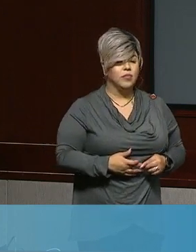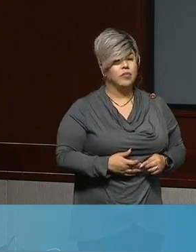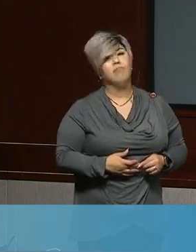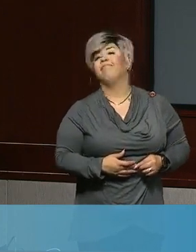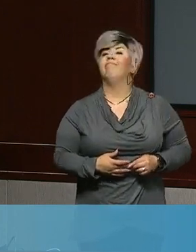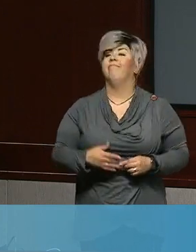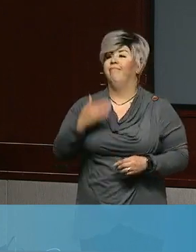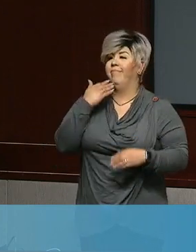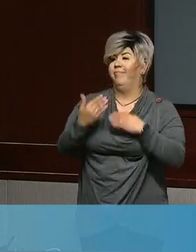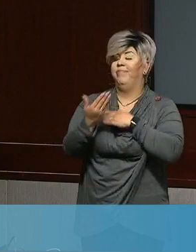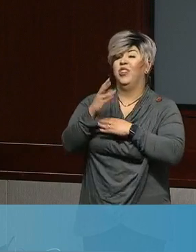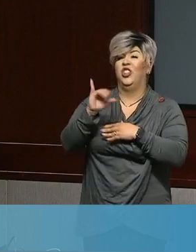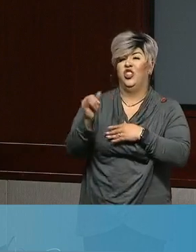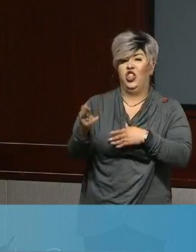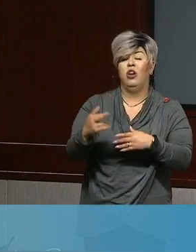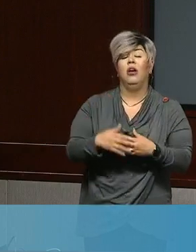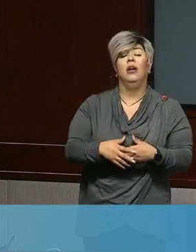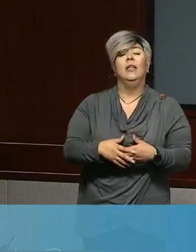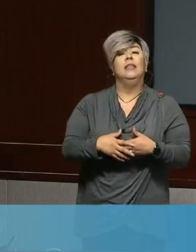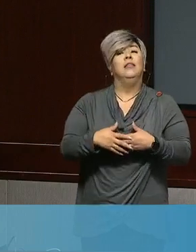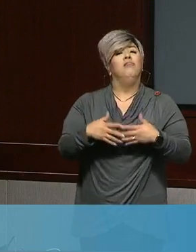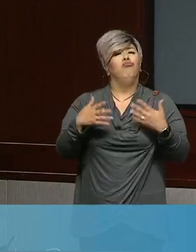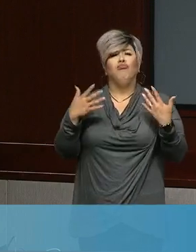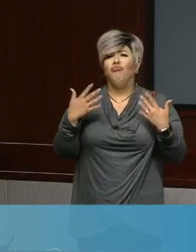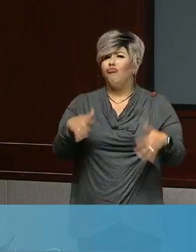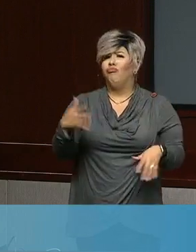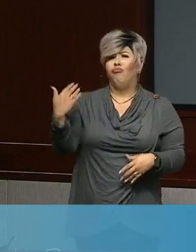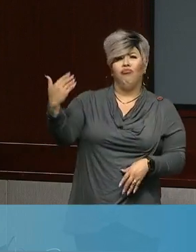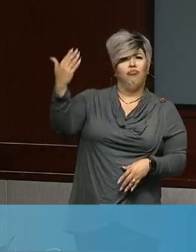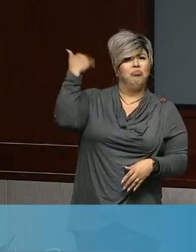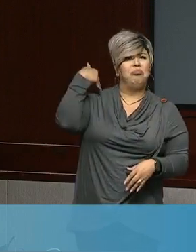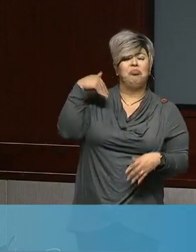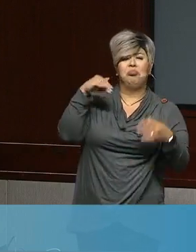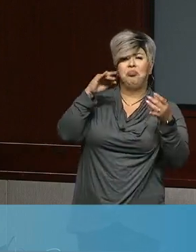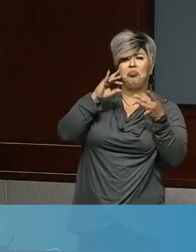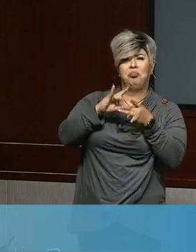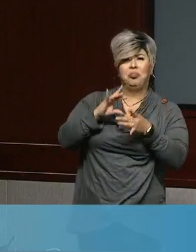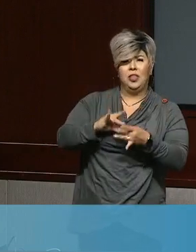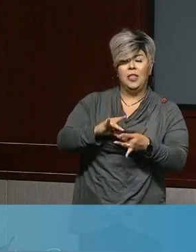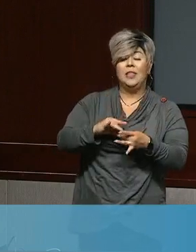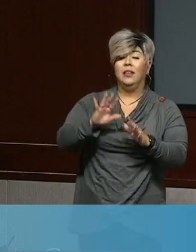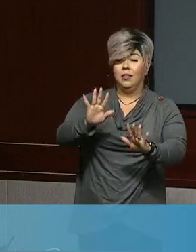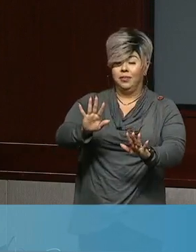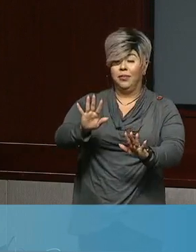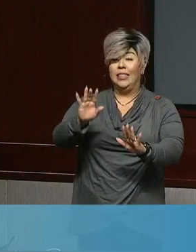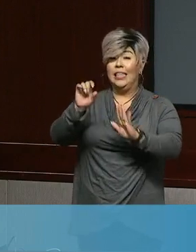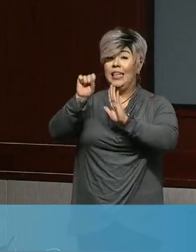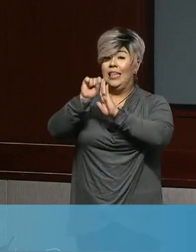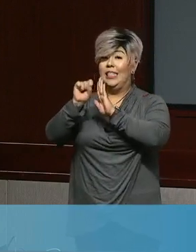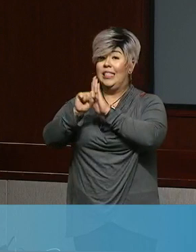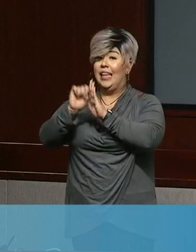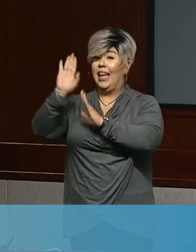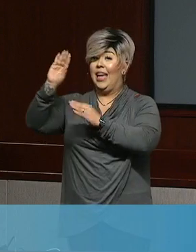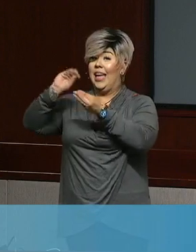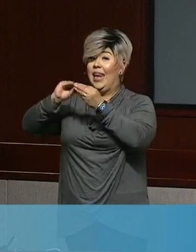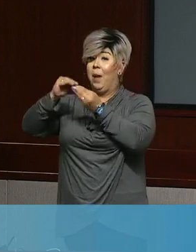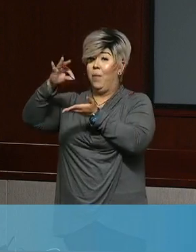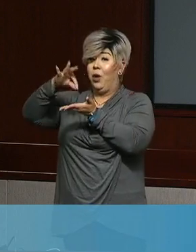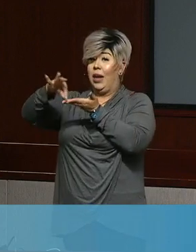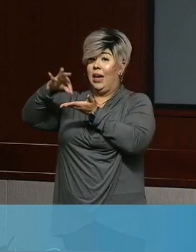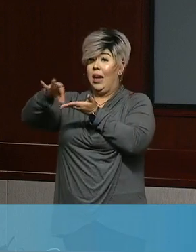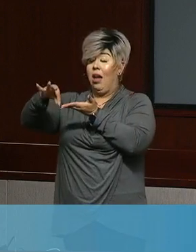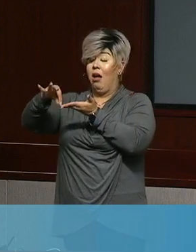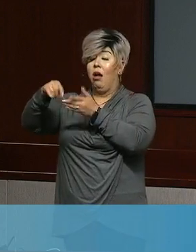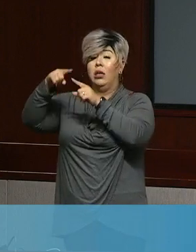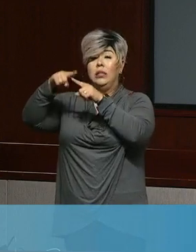Good morning, JR. As we have discussed in the past, the state counting of cases is based solely off